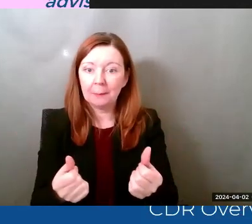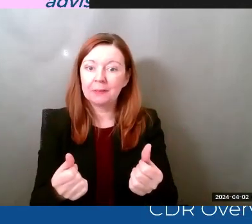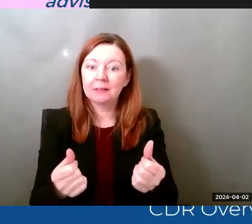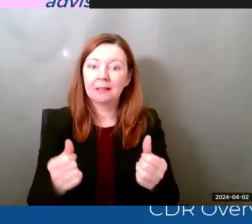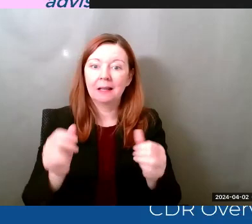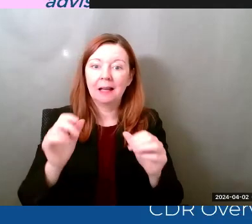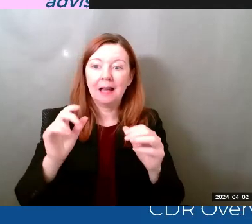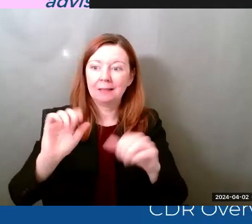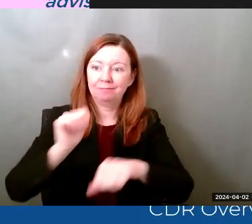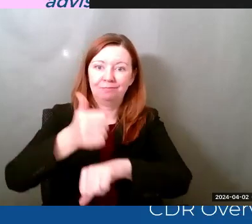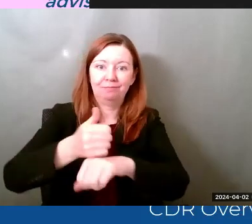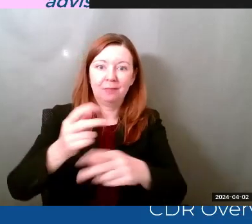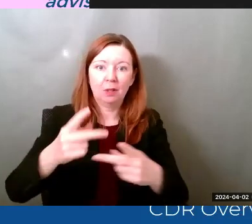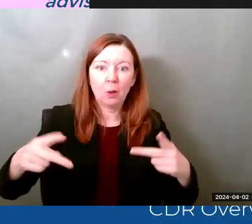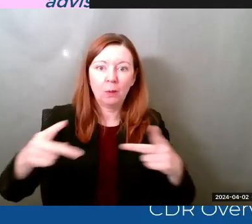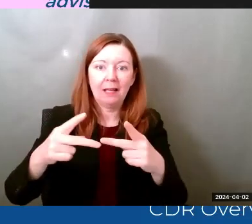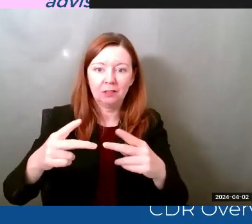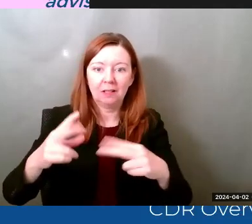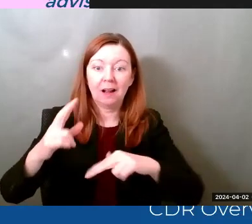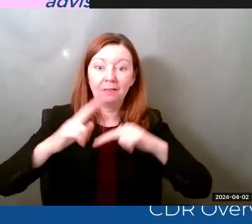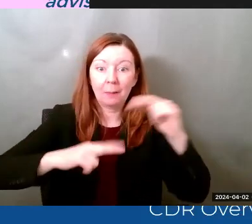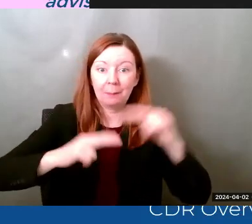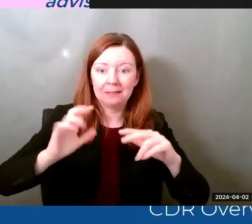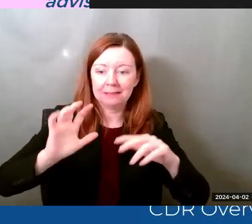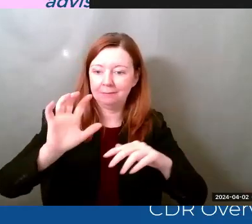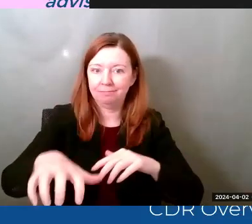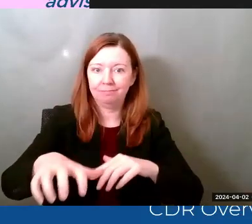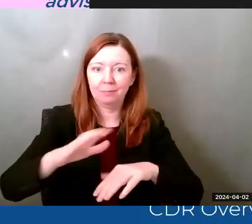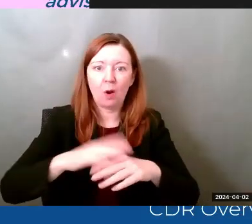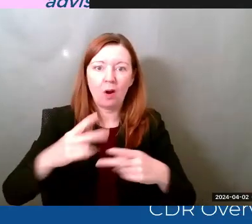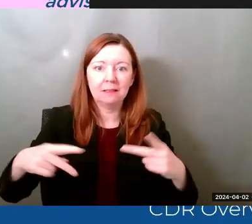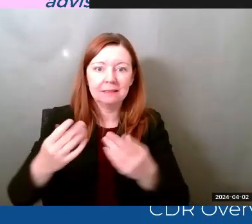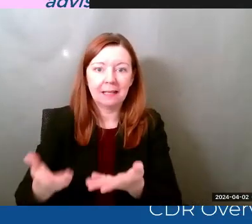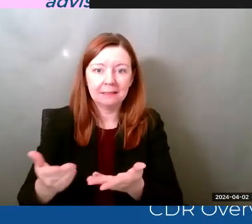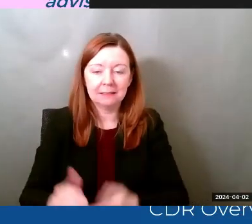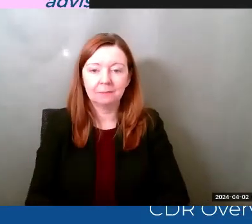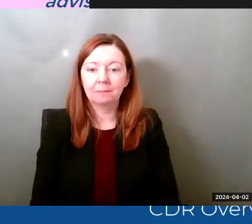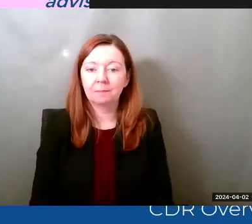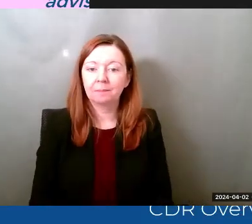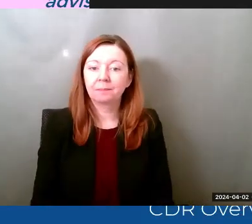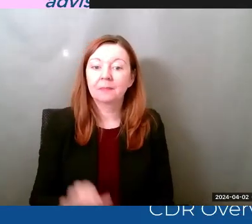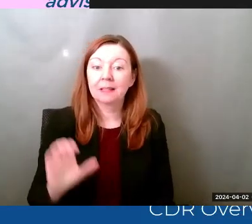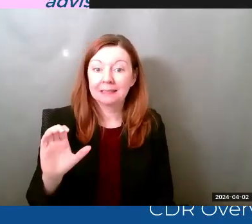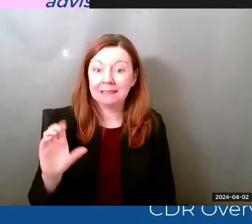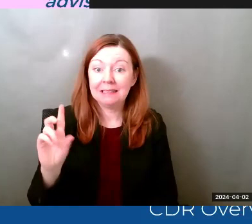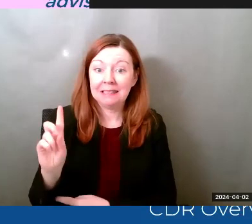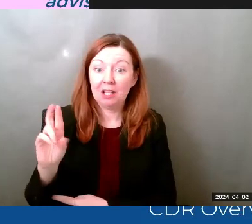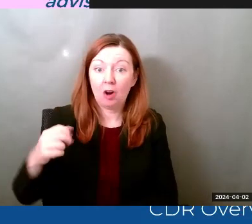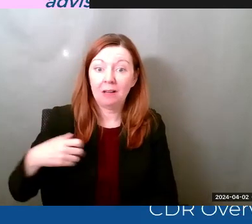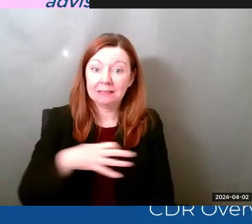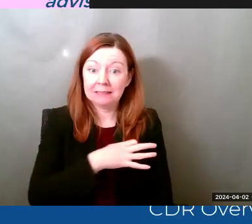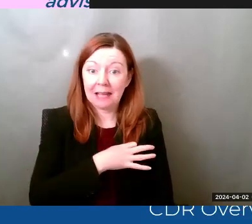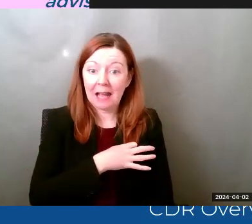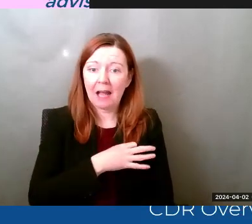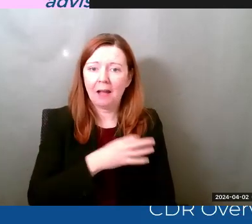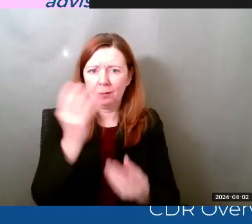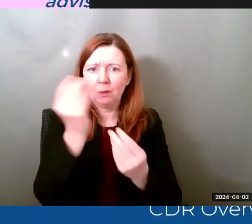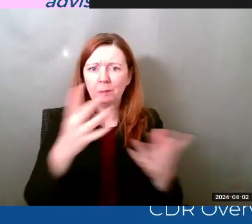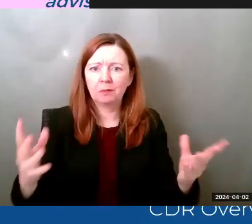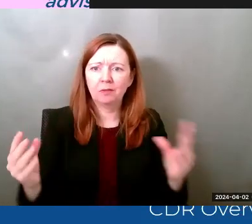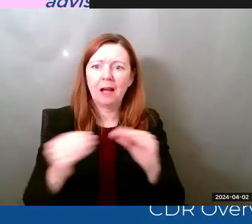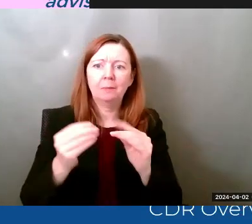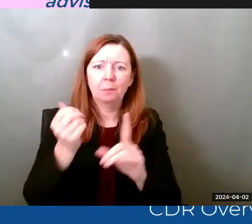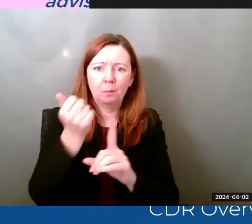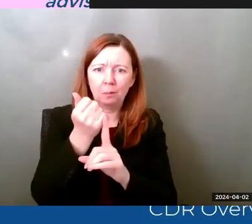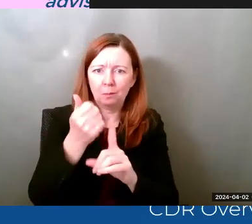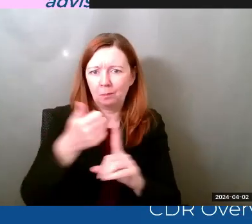and location of the building or buildings on the site. CDR staff will provide further information in